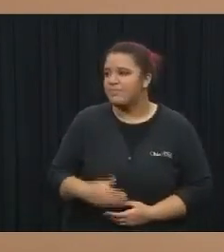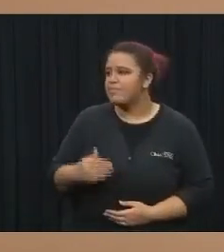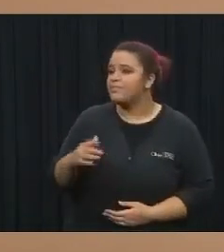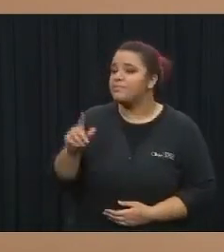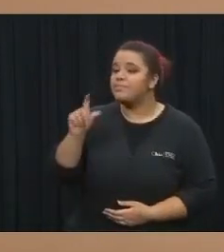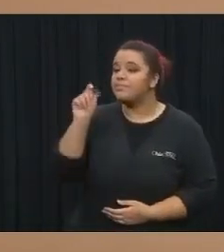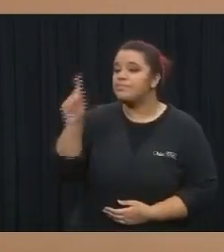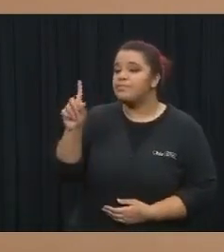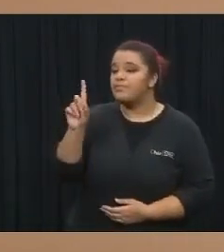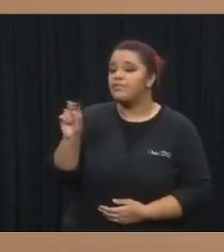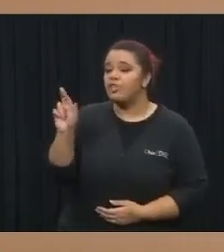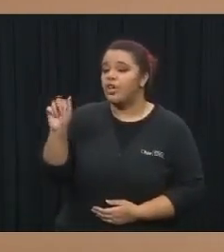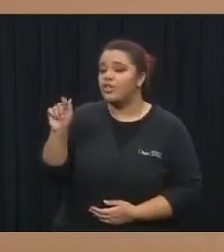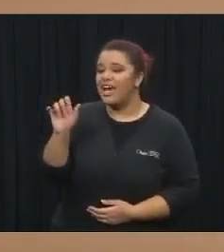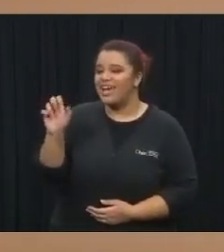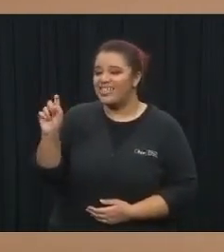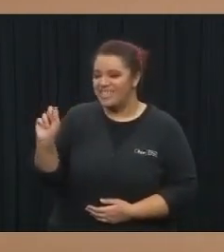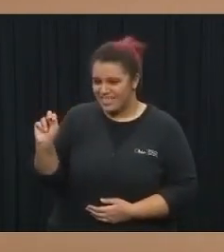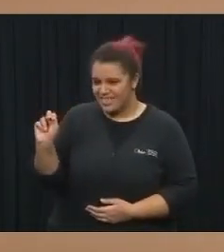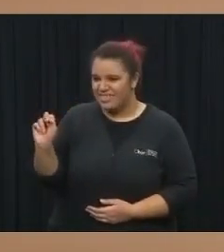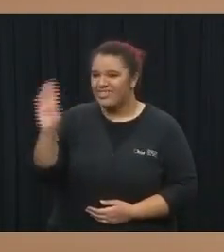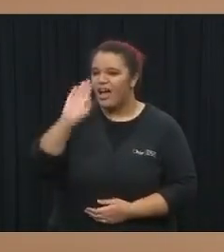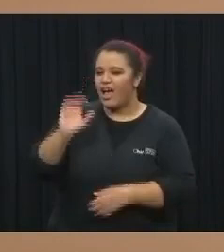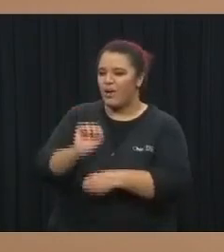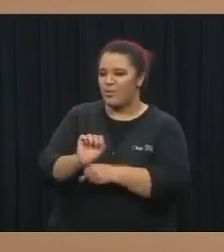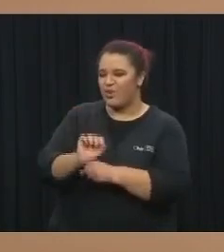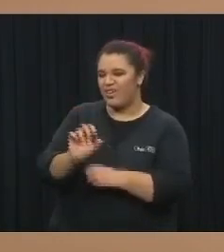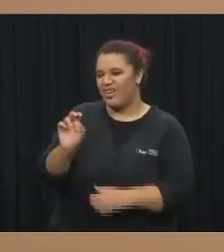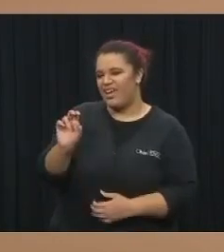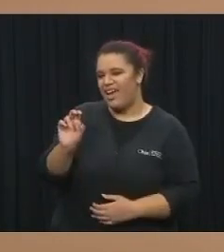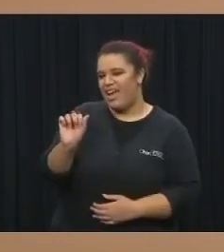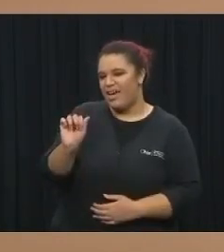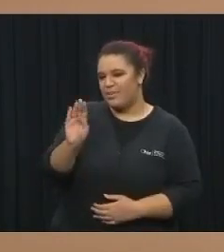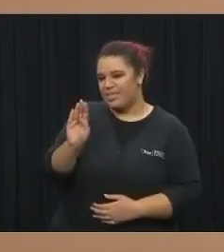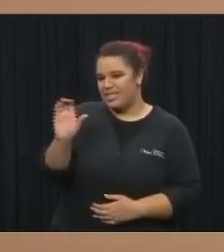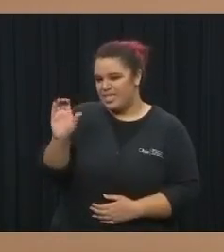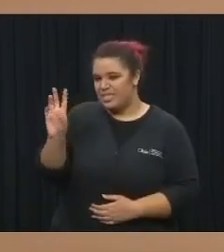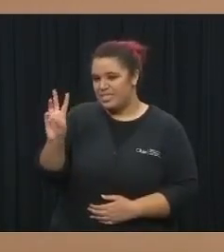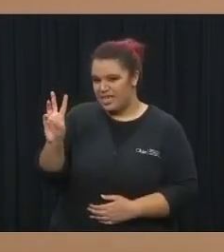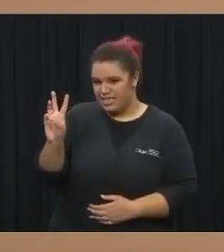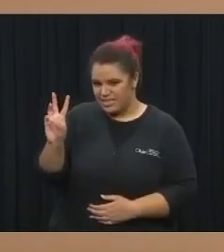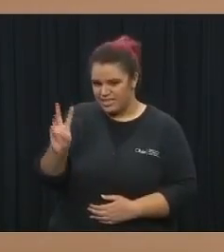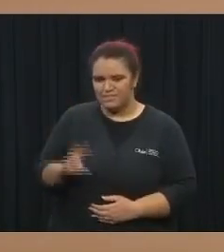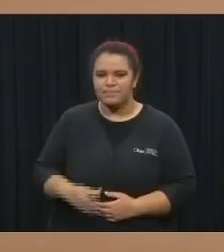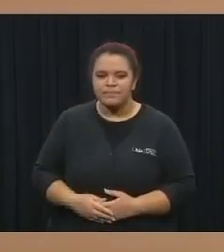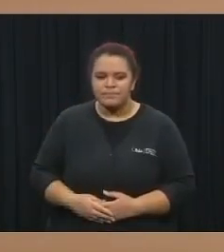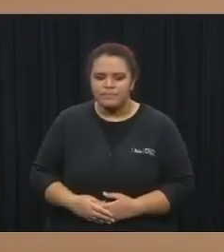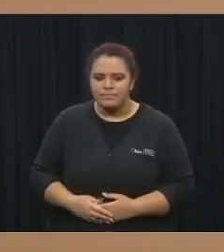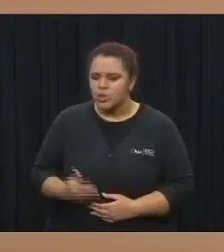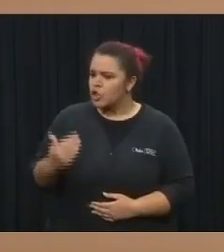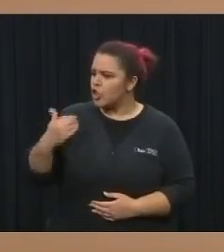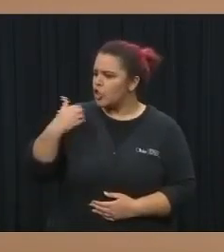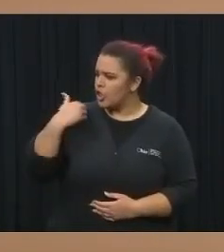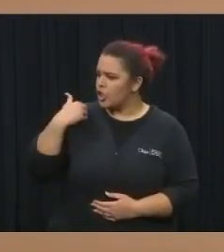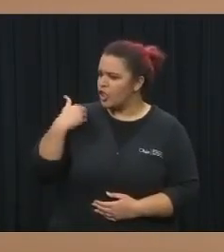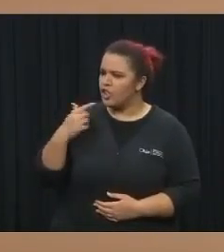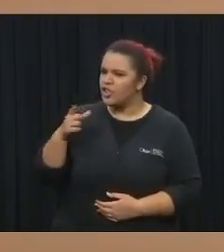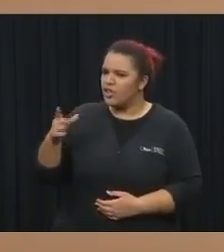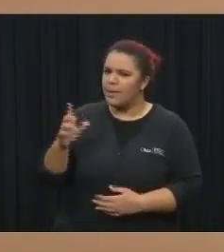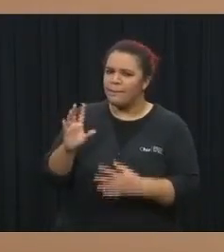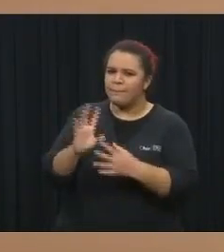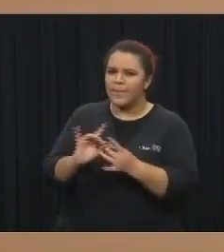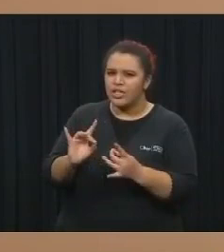Dr. Acton, Lou Ann Stoya, ABC 6. I thought I heard you say earlier that you were thinking about using